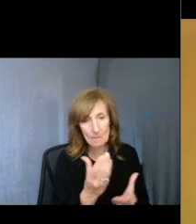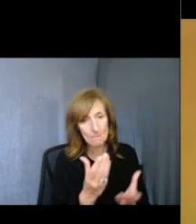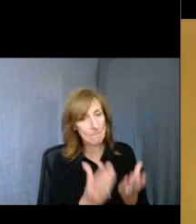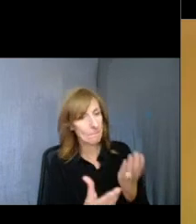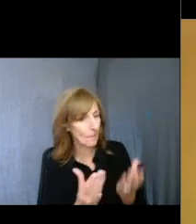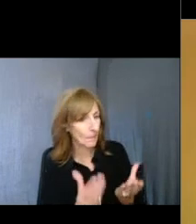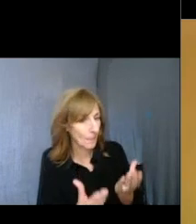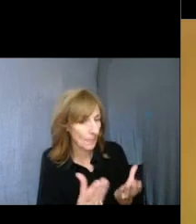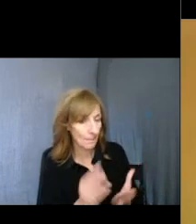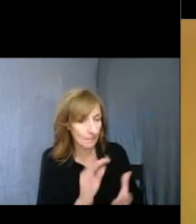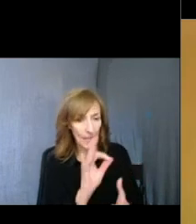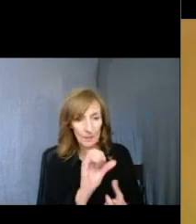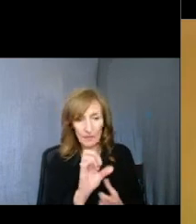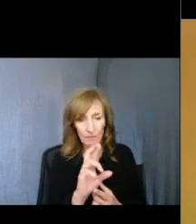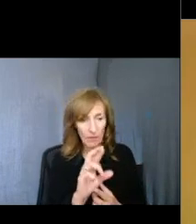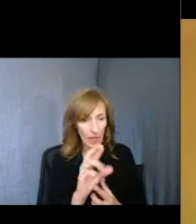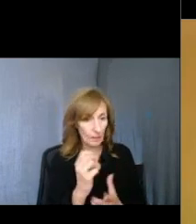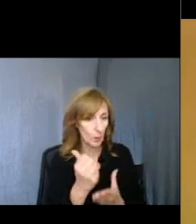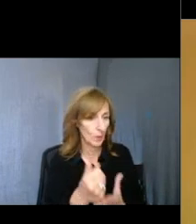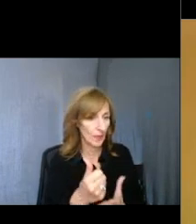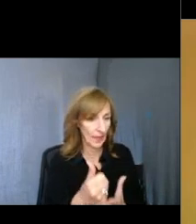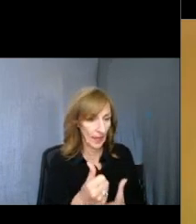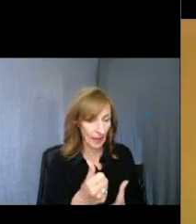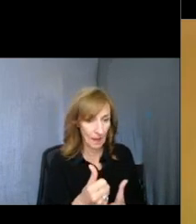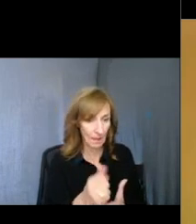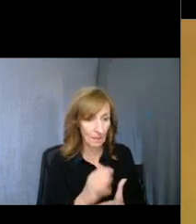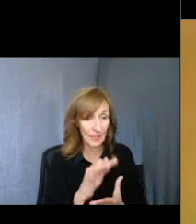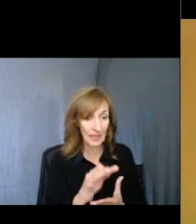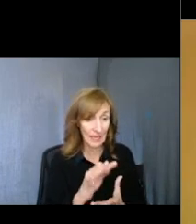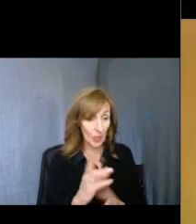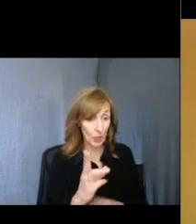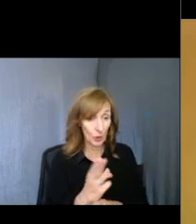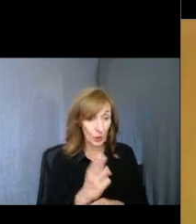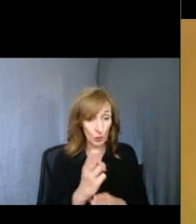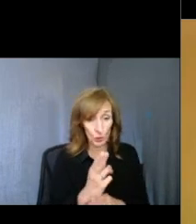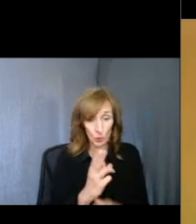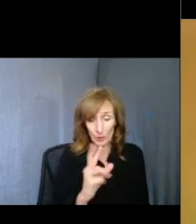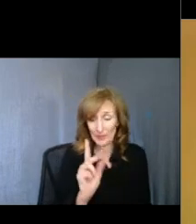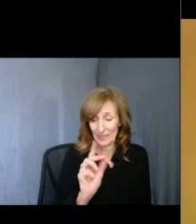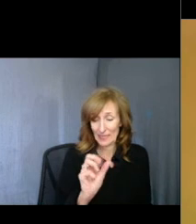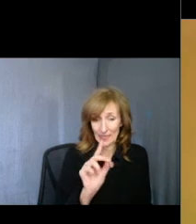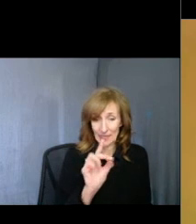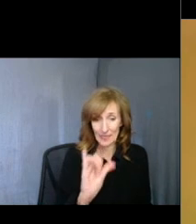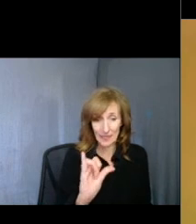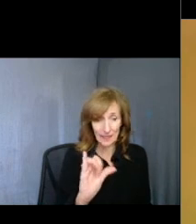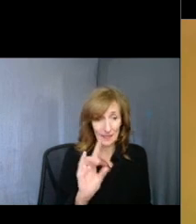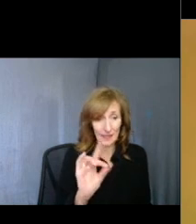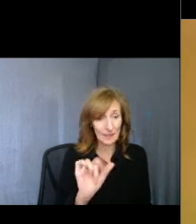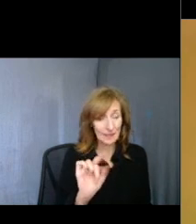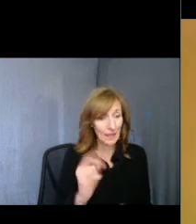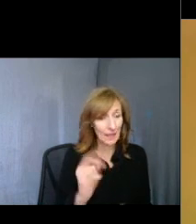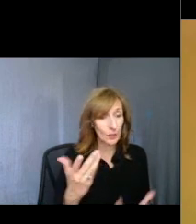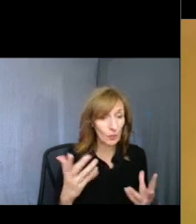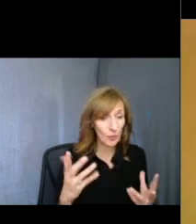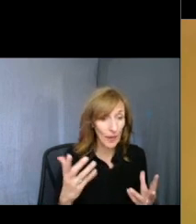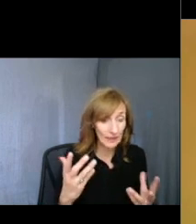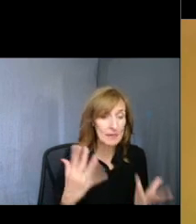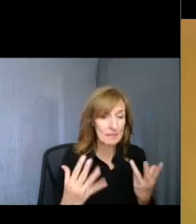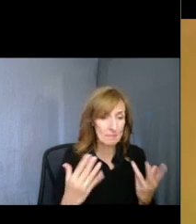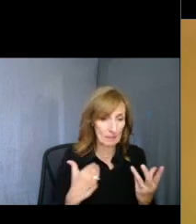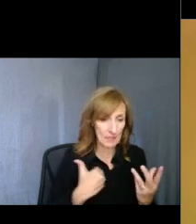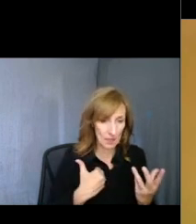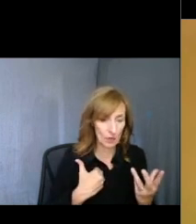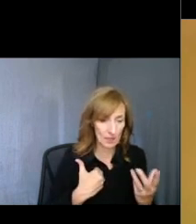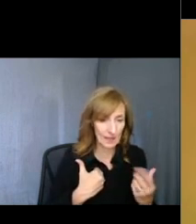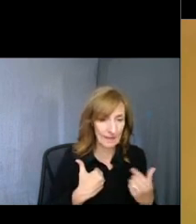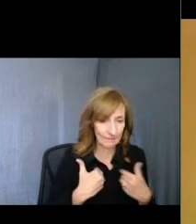not, if they're on a kidney diet that might be already there, or this may be a cat that